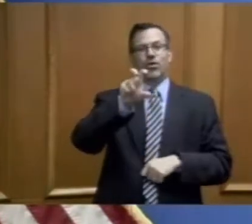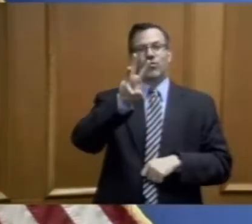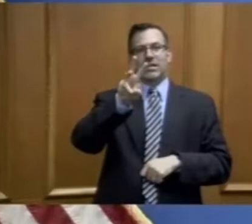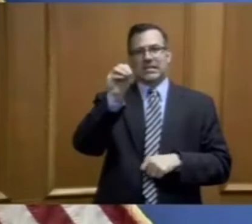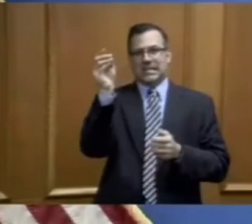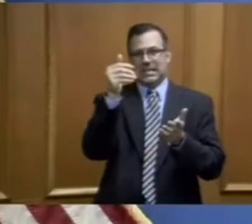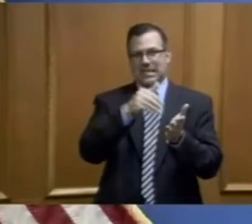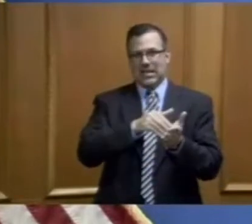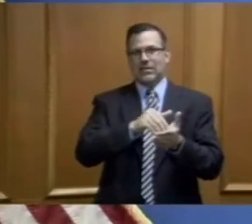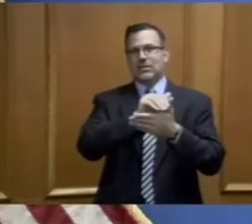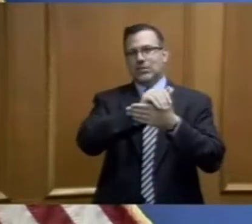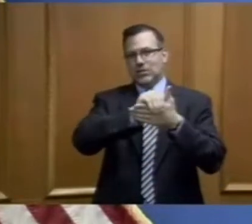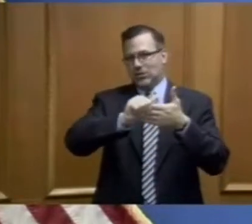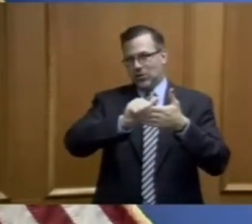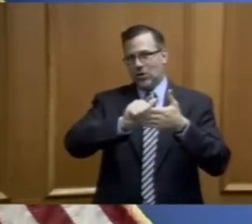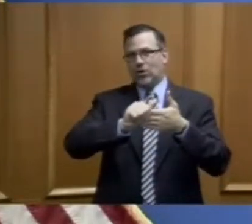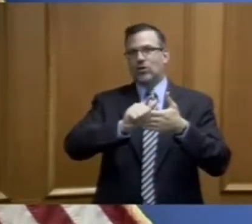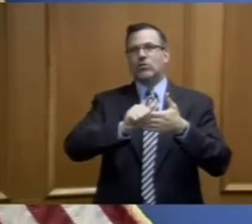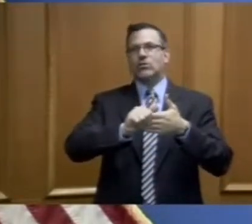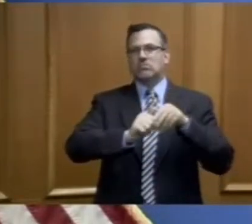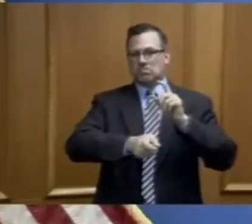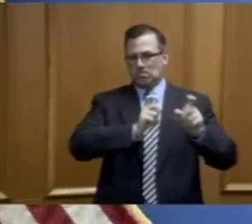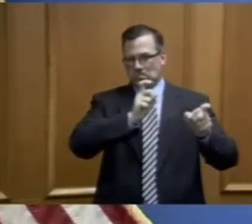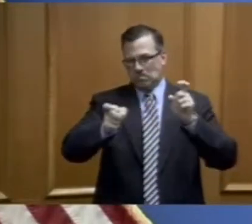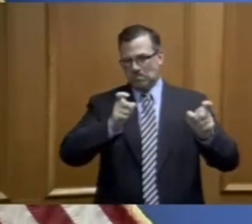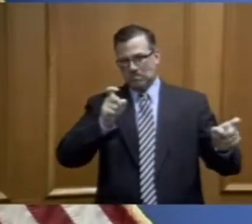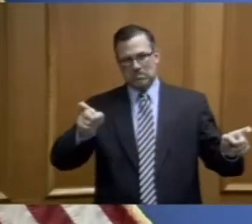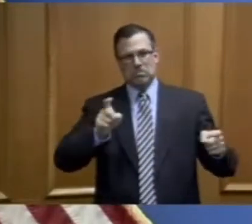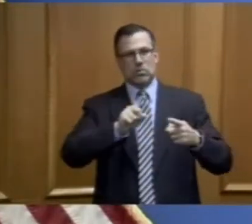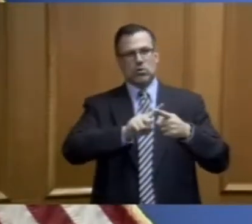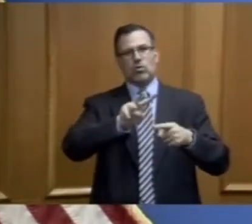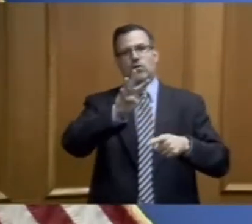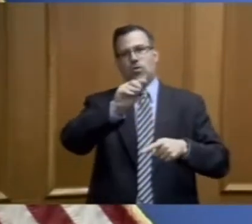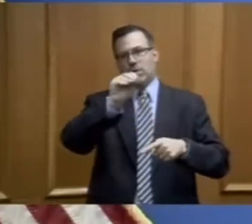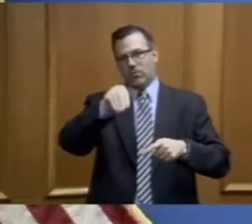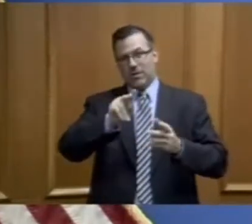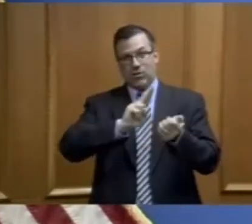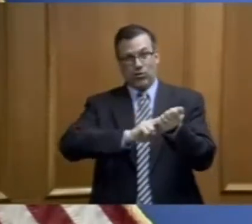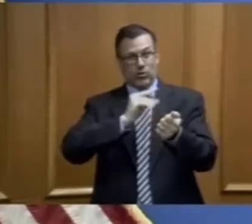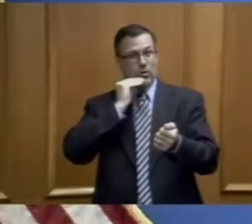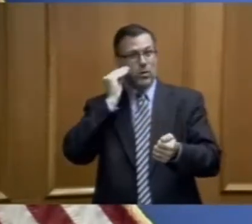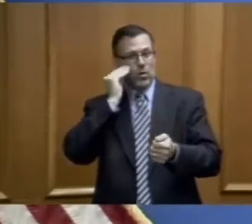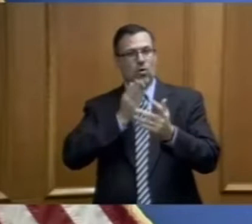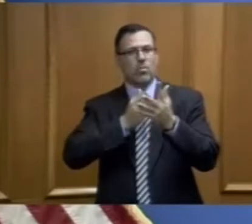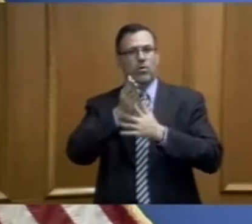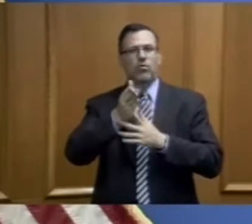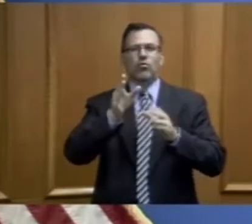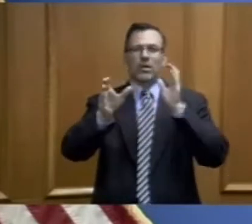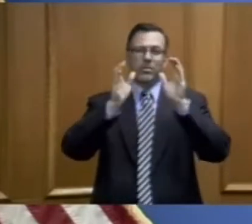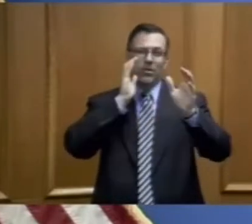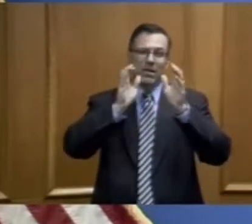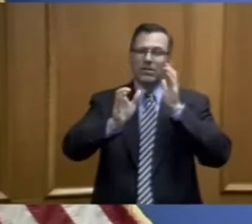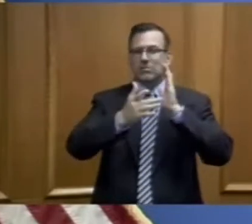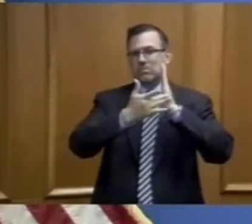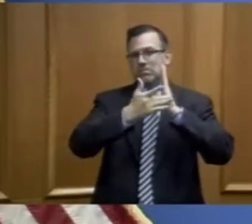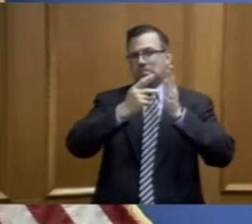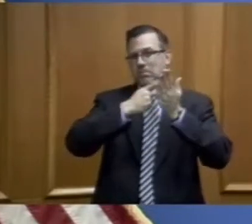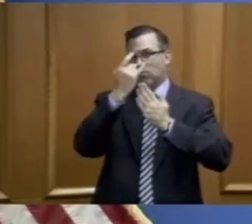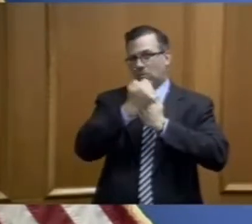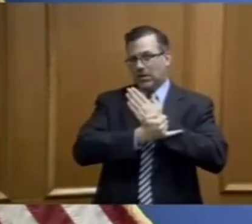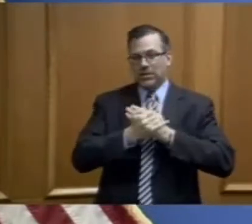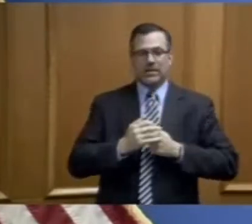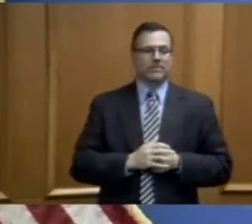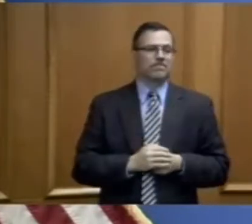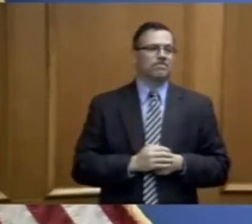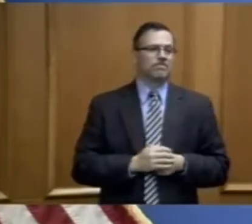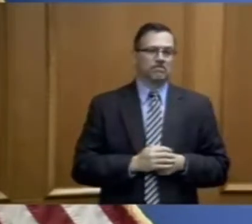$360,000 to about 40% of the nursing homes in the state through a communication technology project. This allows